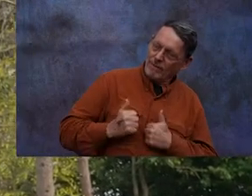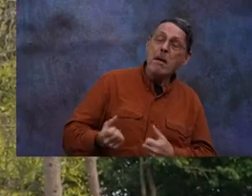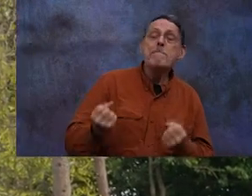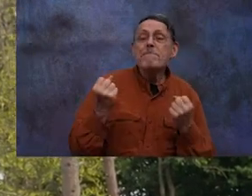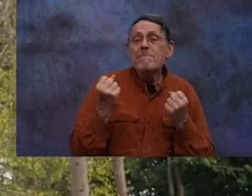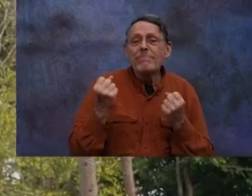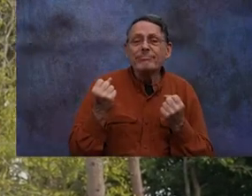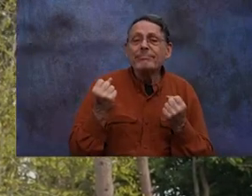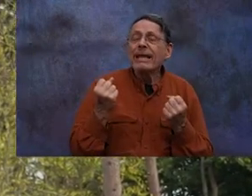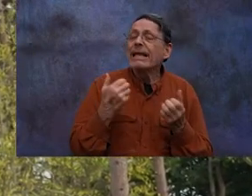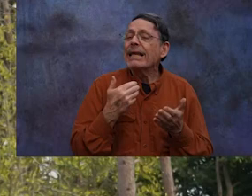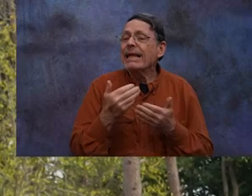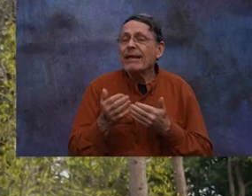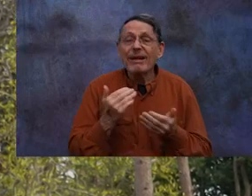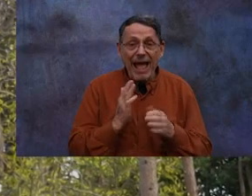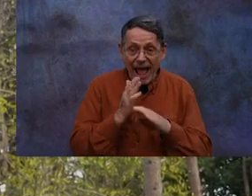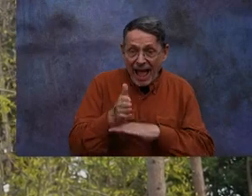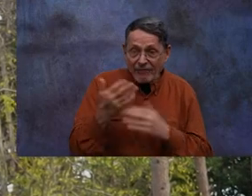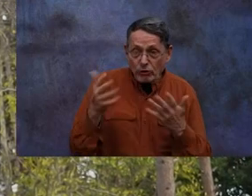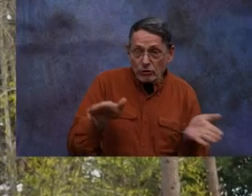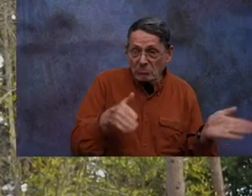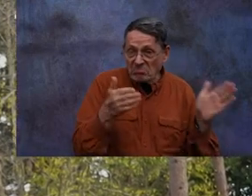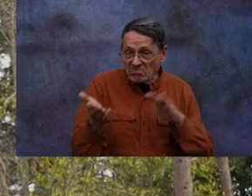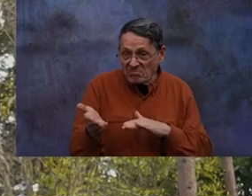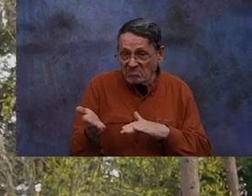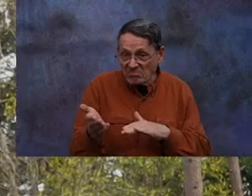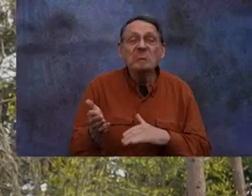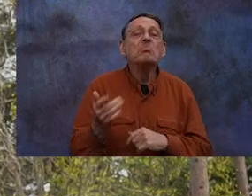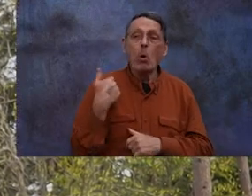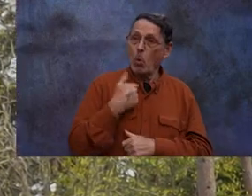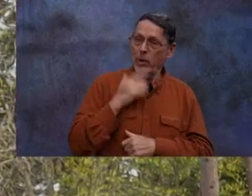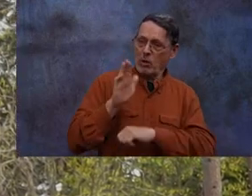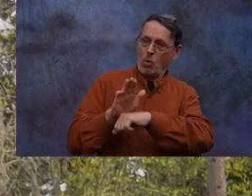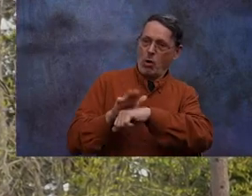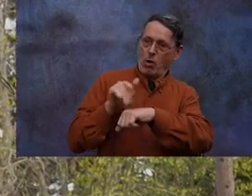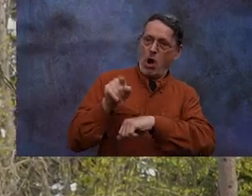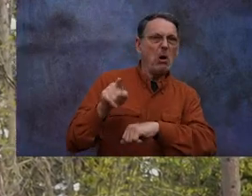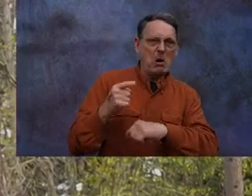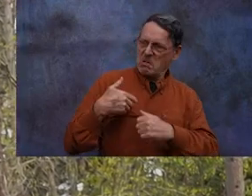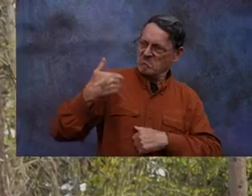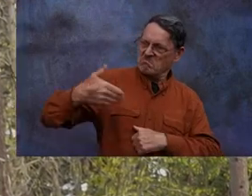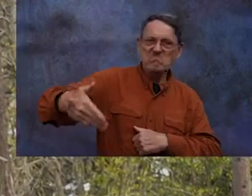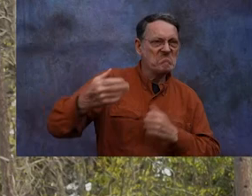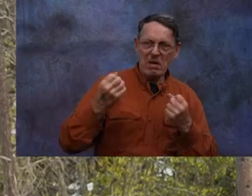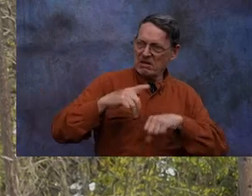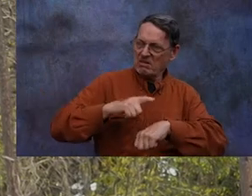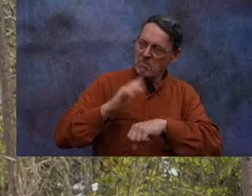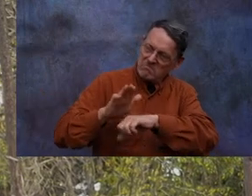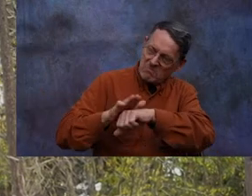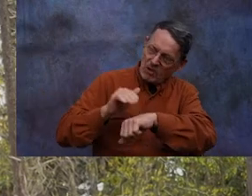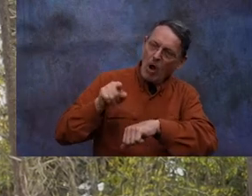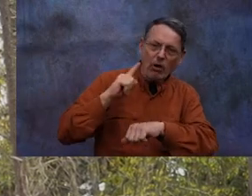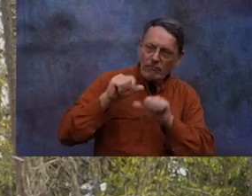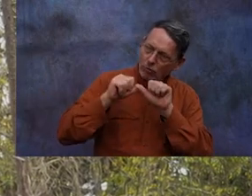So many that even after death, she will be called plenty